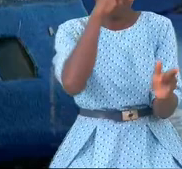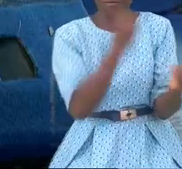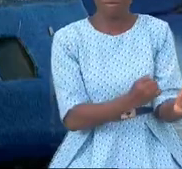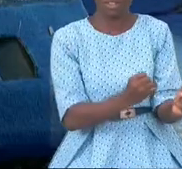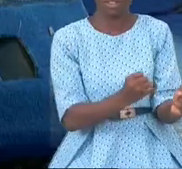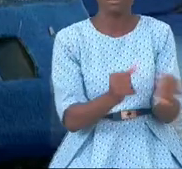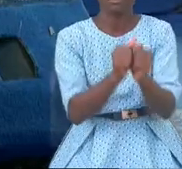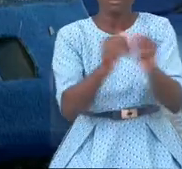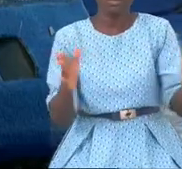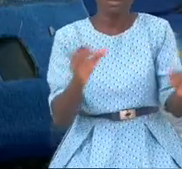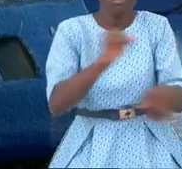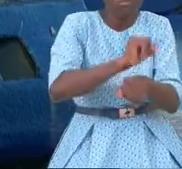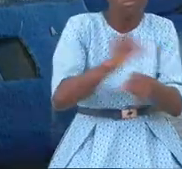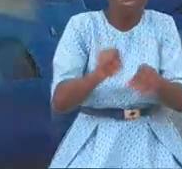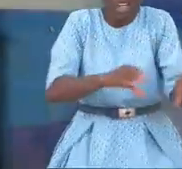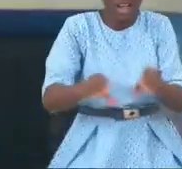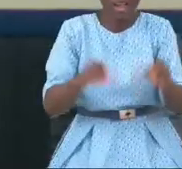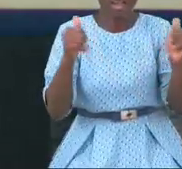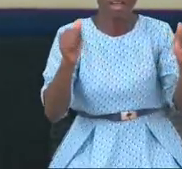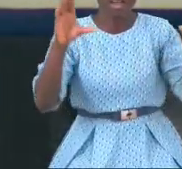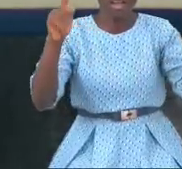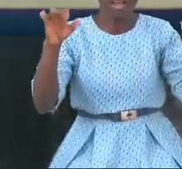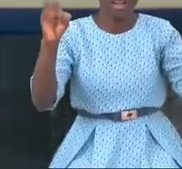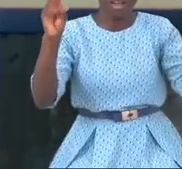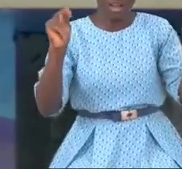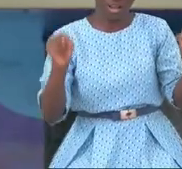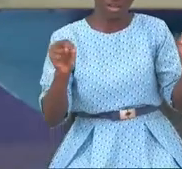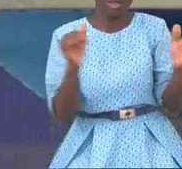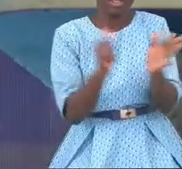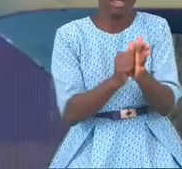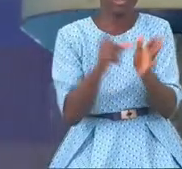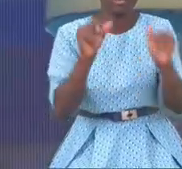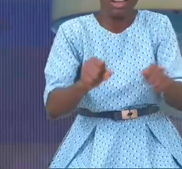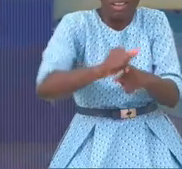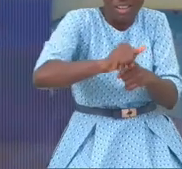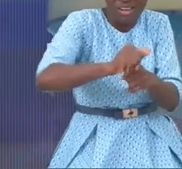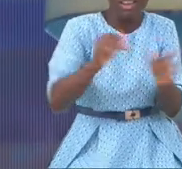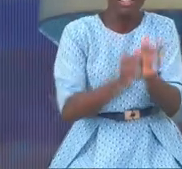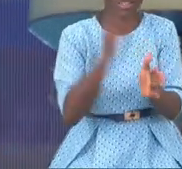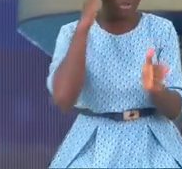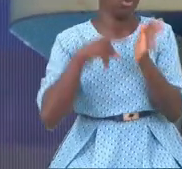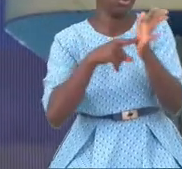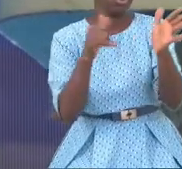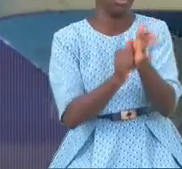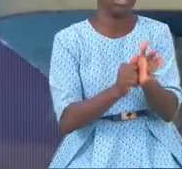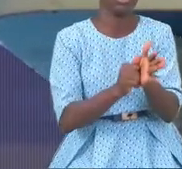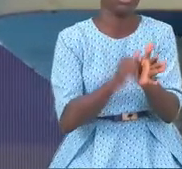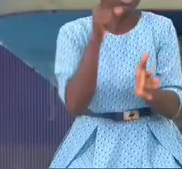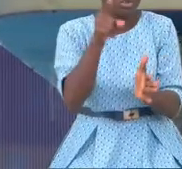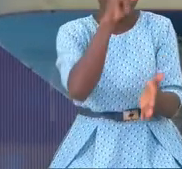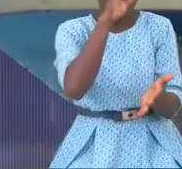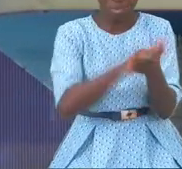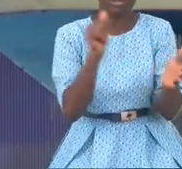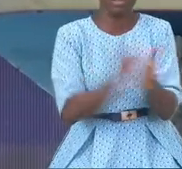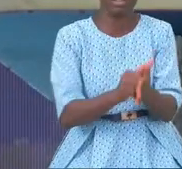believe that God is going to answer prayer, that is dead. But the man, his faith came